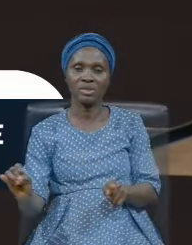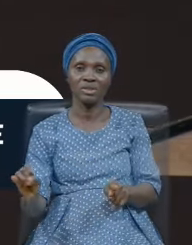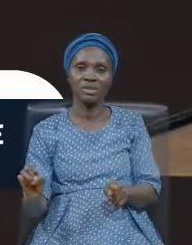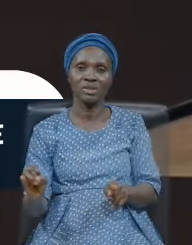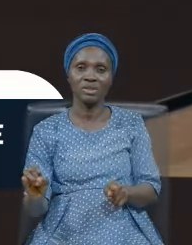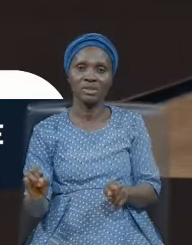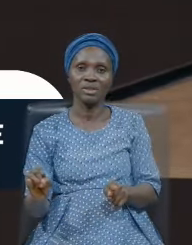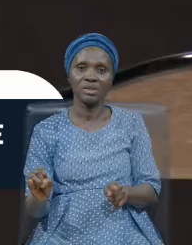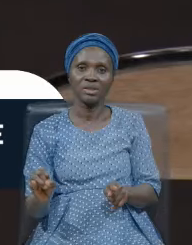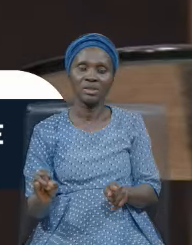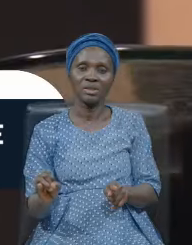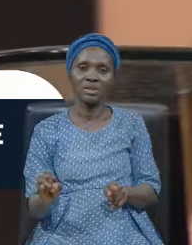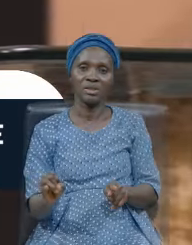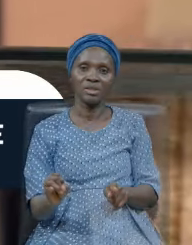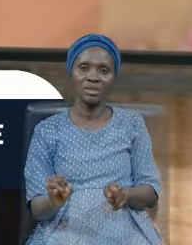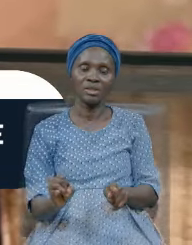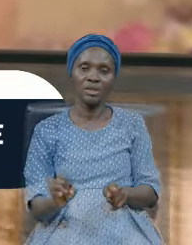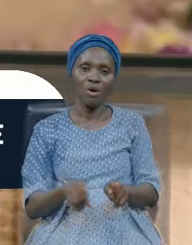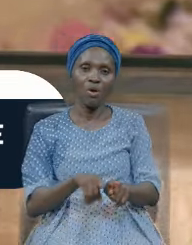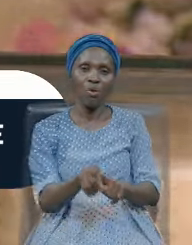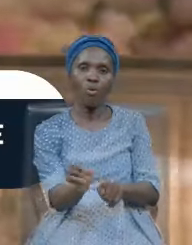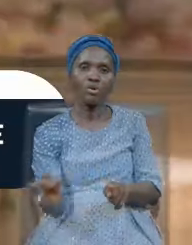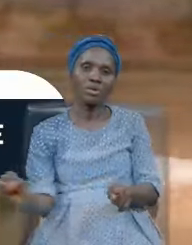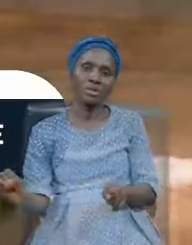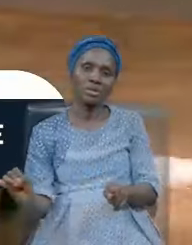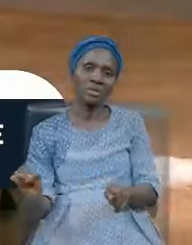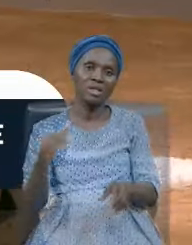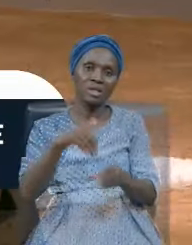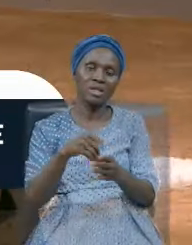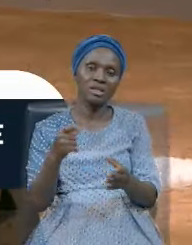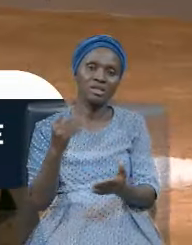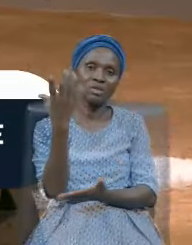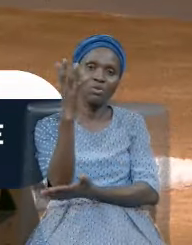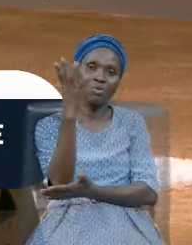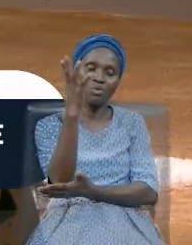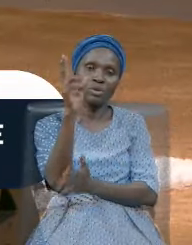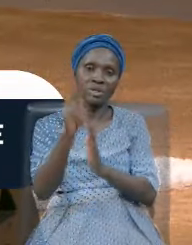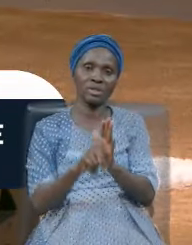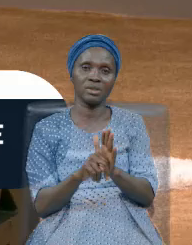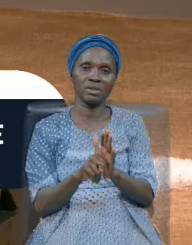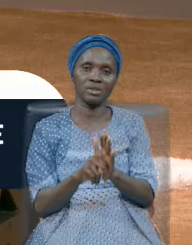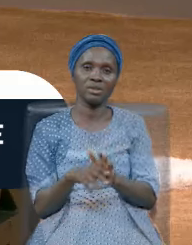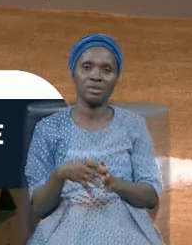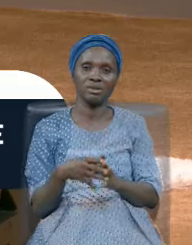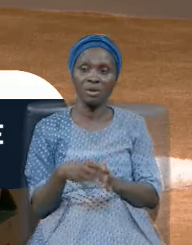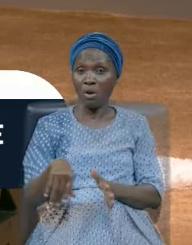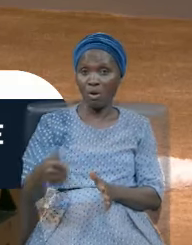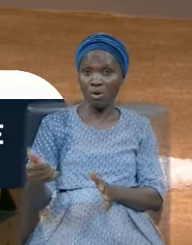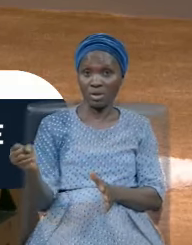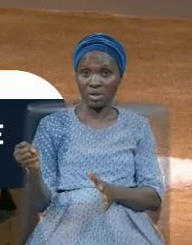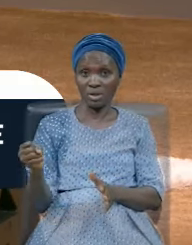faith. Wandering in the wilderness, others, that's what they did. But thank